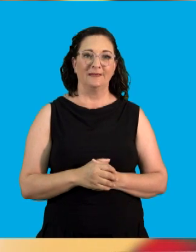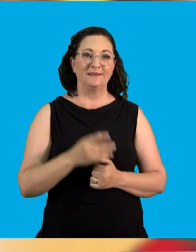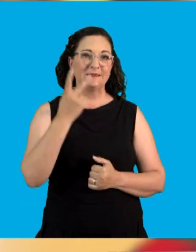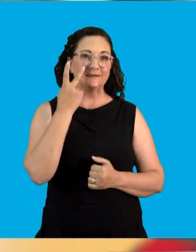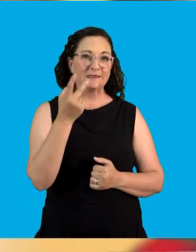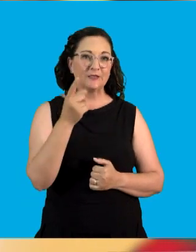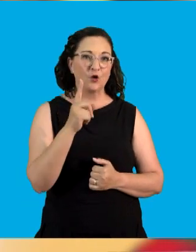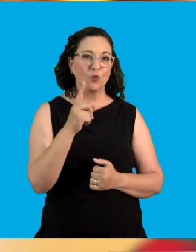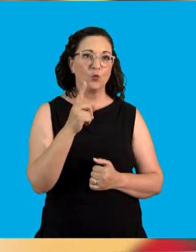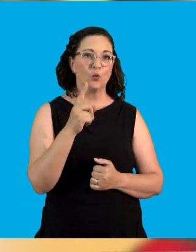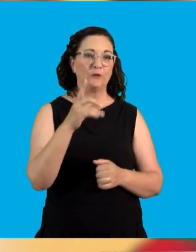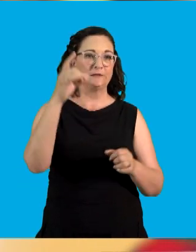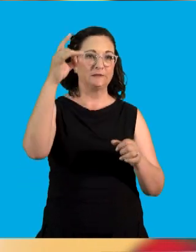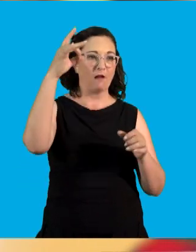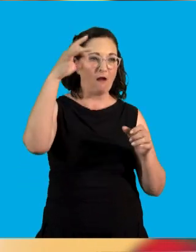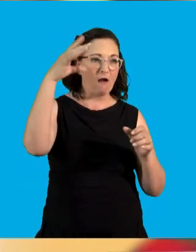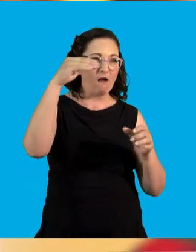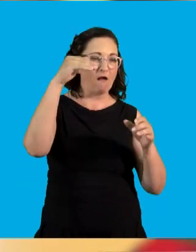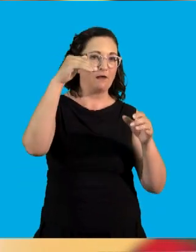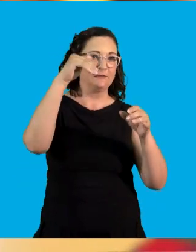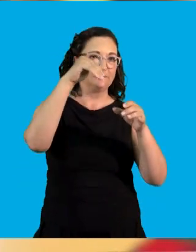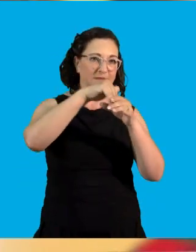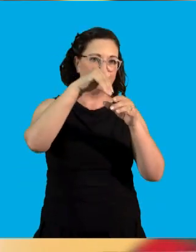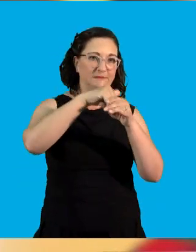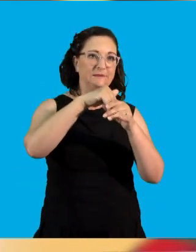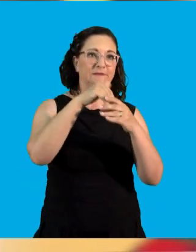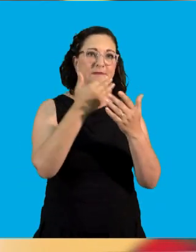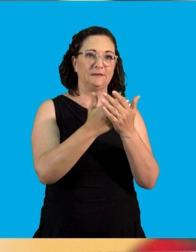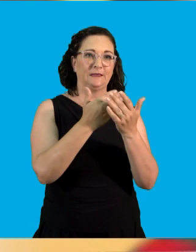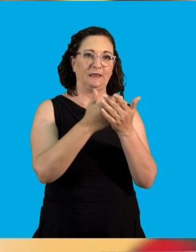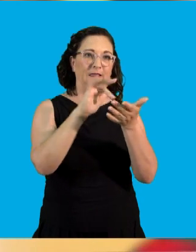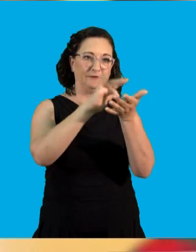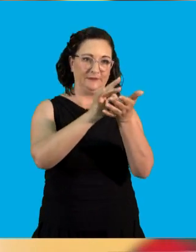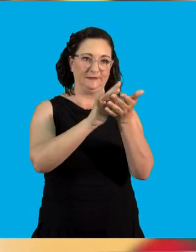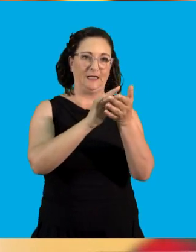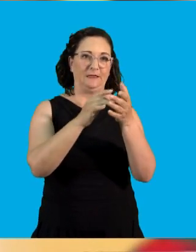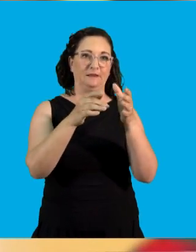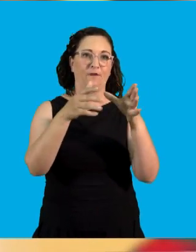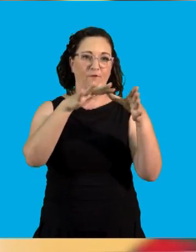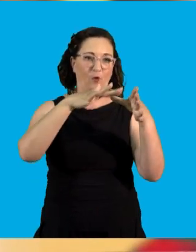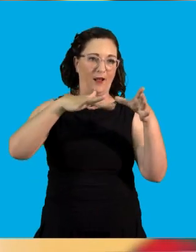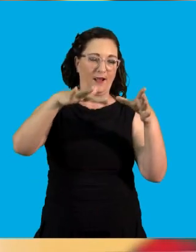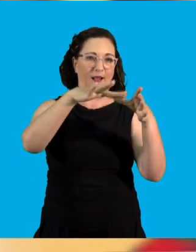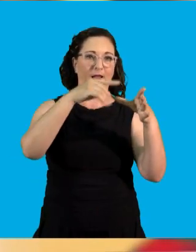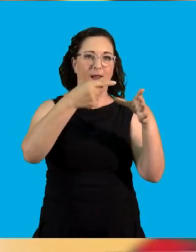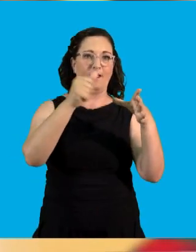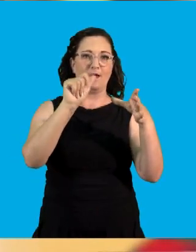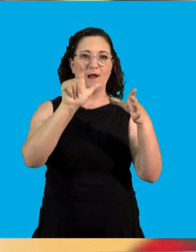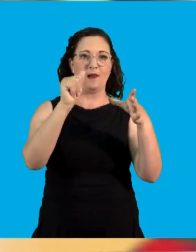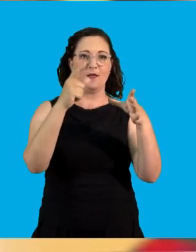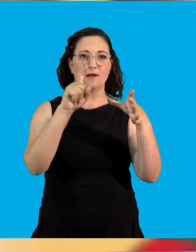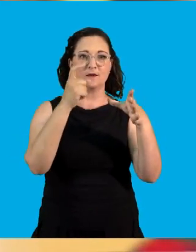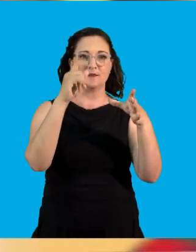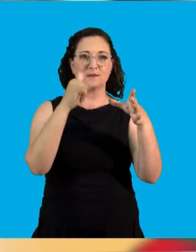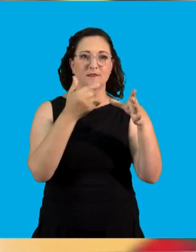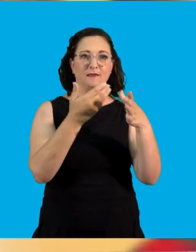light, you can actually see stars inwards inside the center of the galaxy, and they